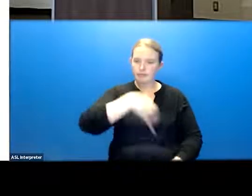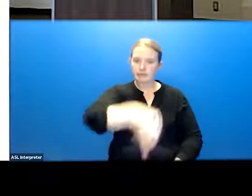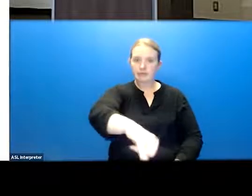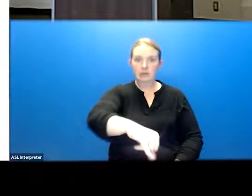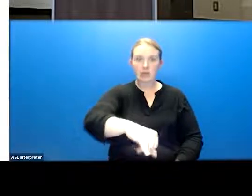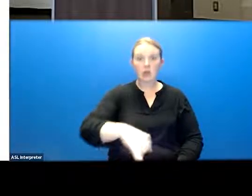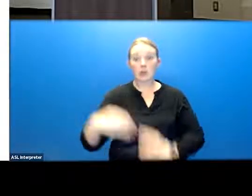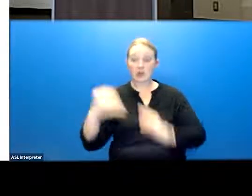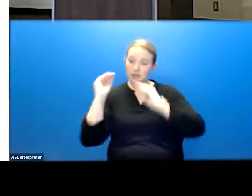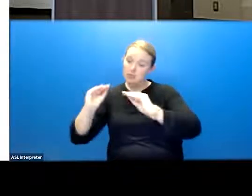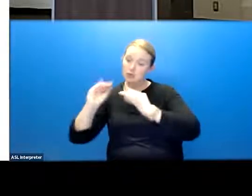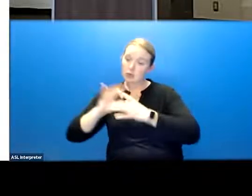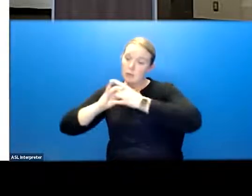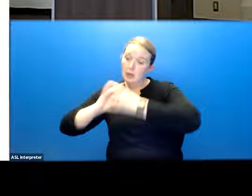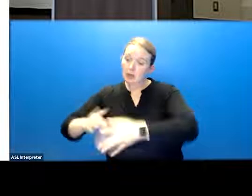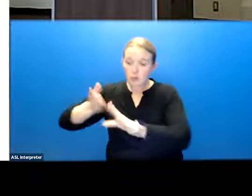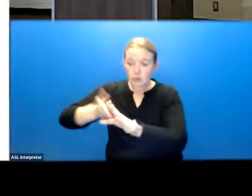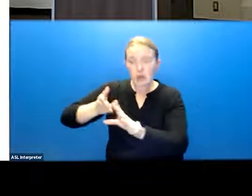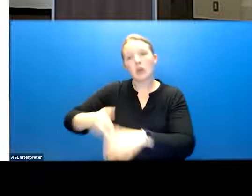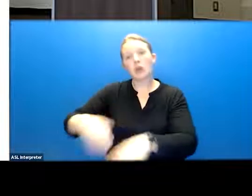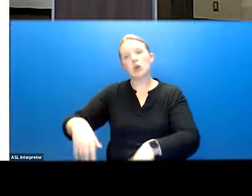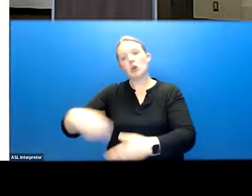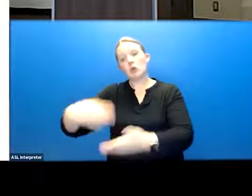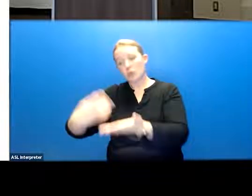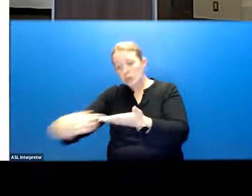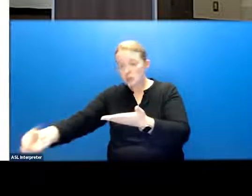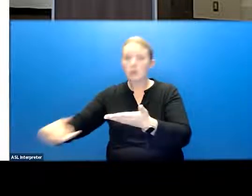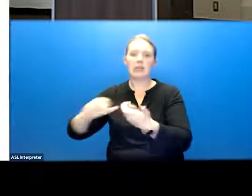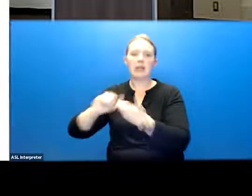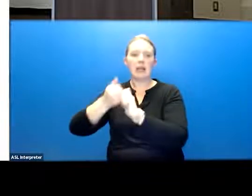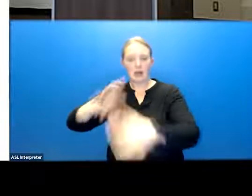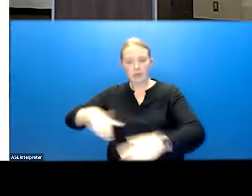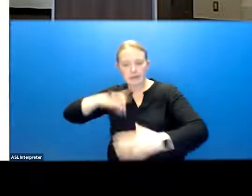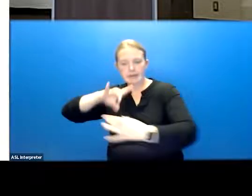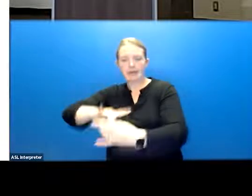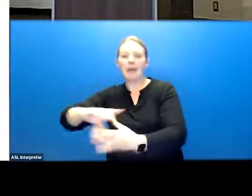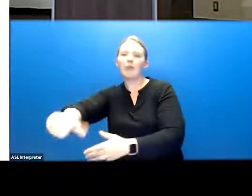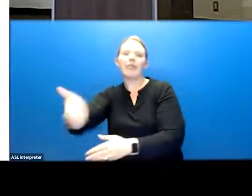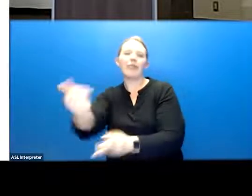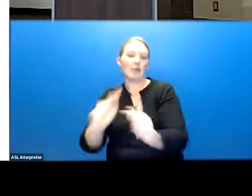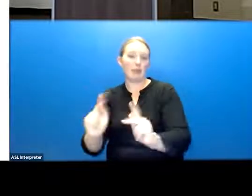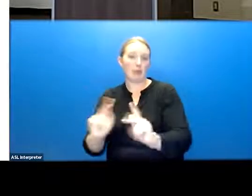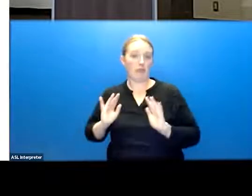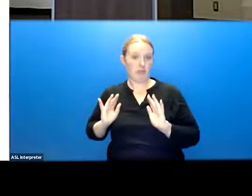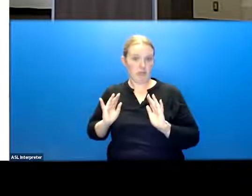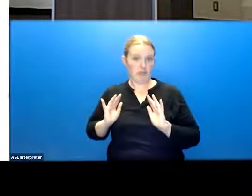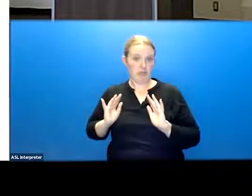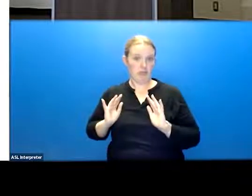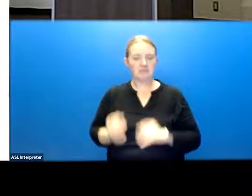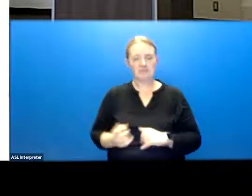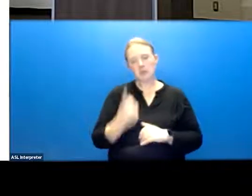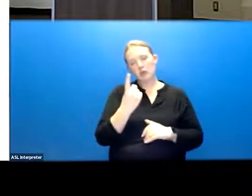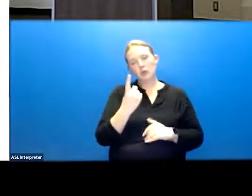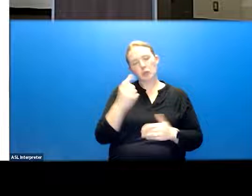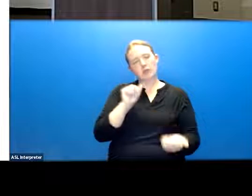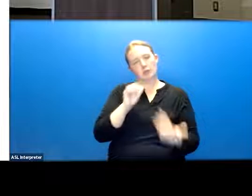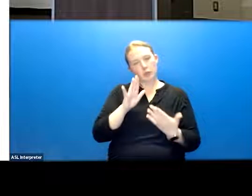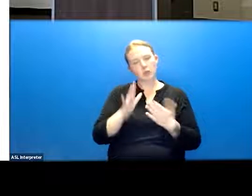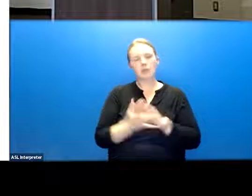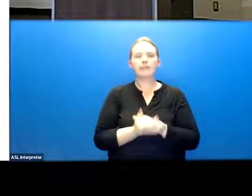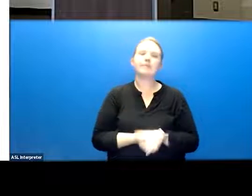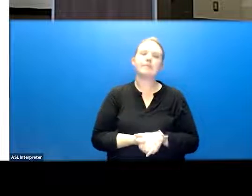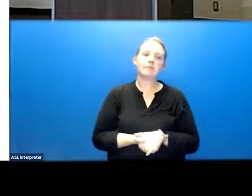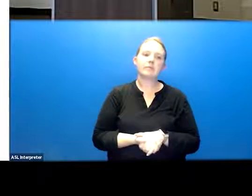education about psychosis, we're giving you resources and an ability to connect with other people. So that's one way to think about that. And